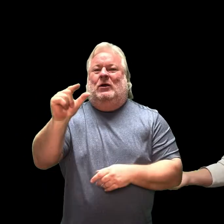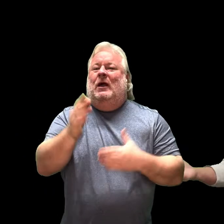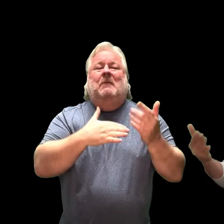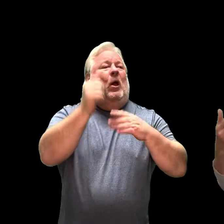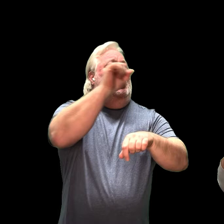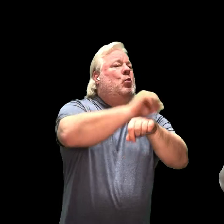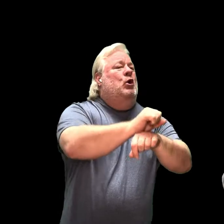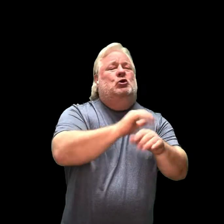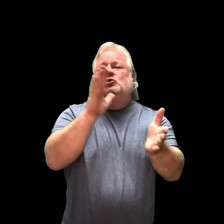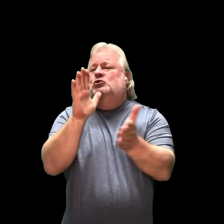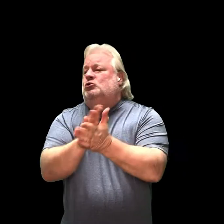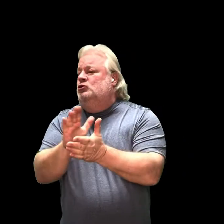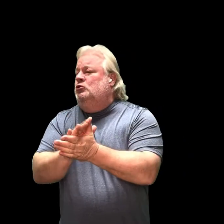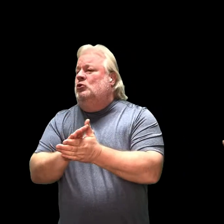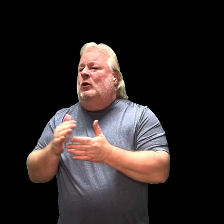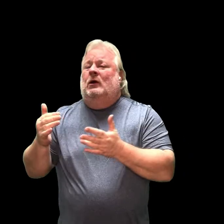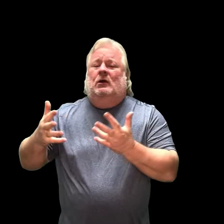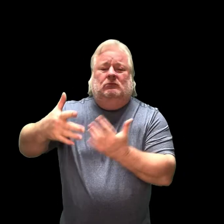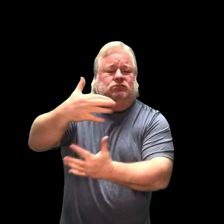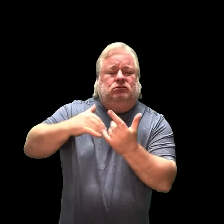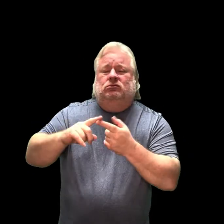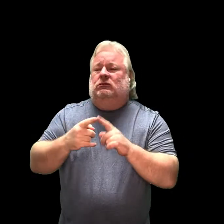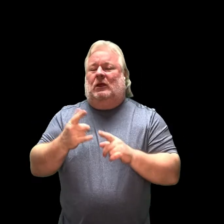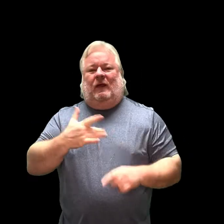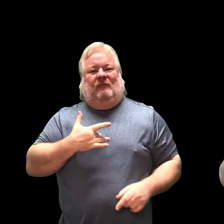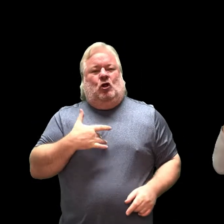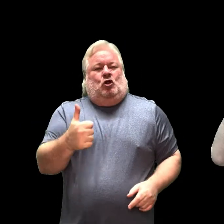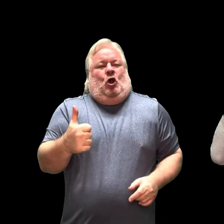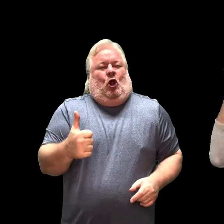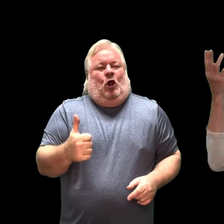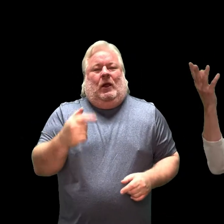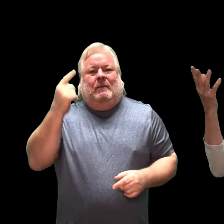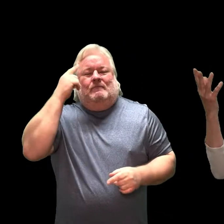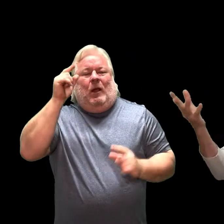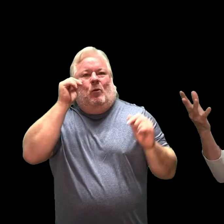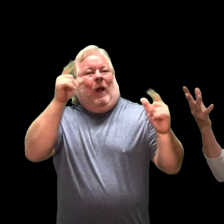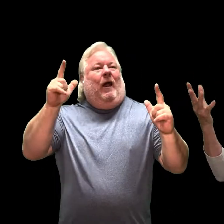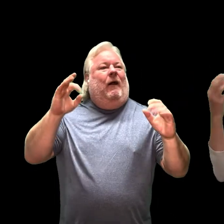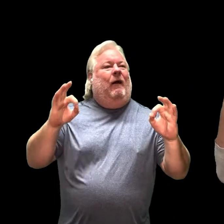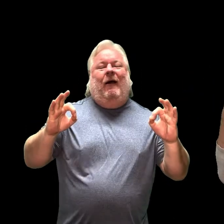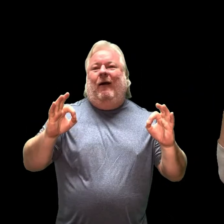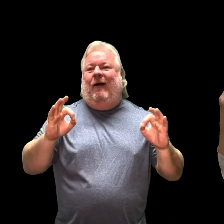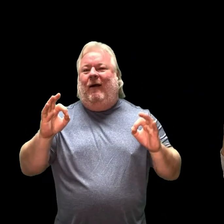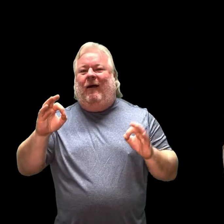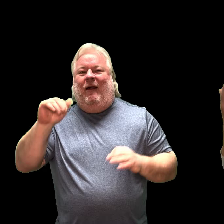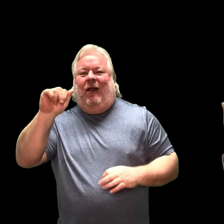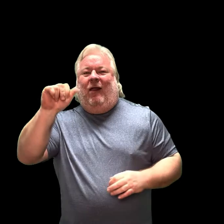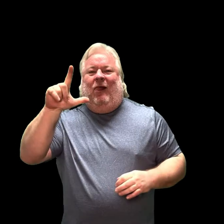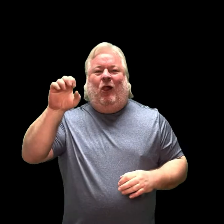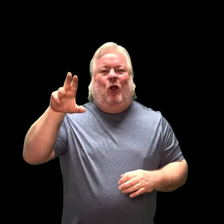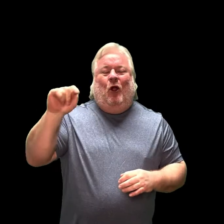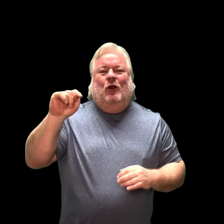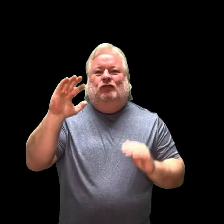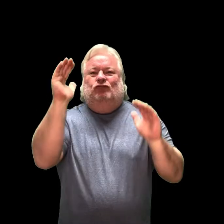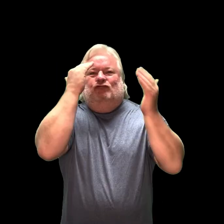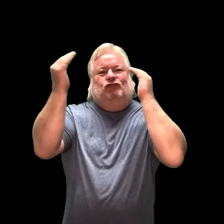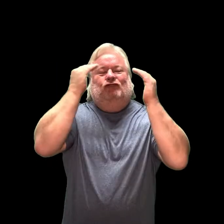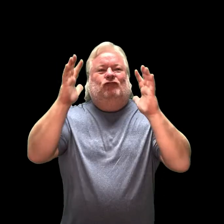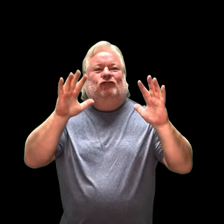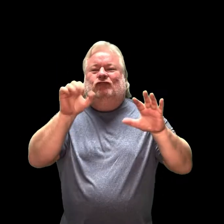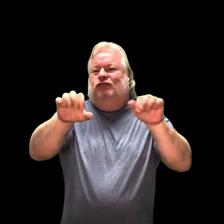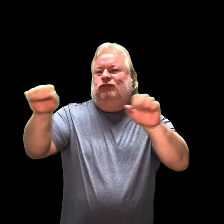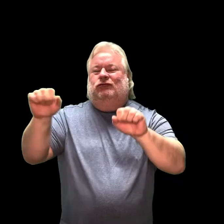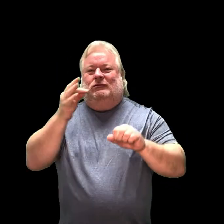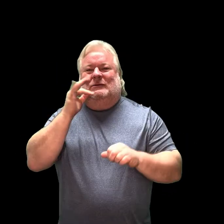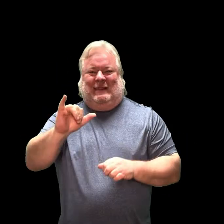at work or at school. It's when you feel good, it's when your mind is alert, you are ready to learn.